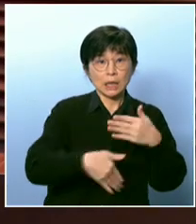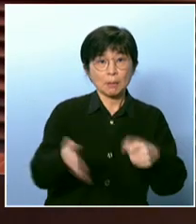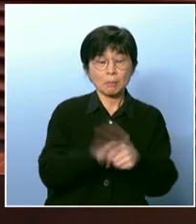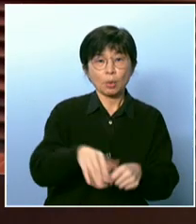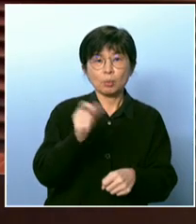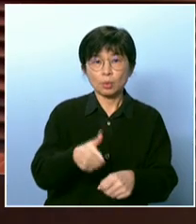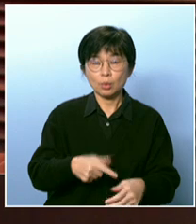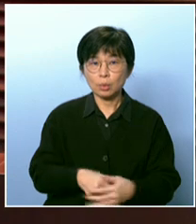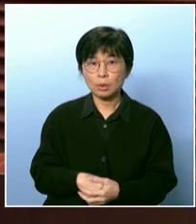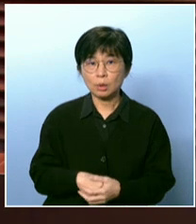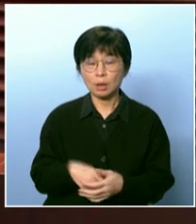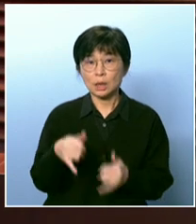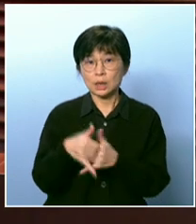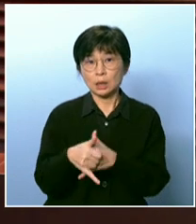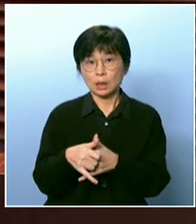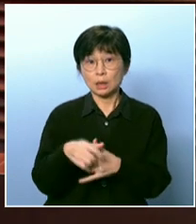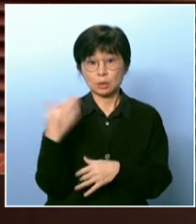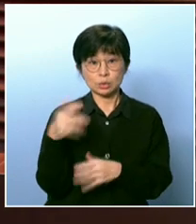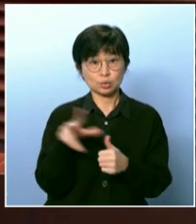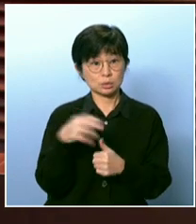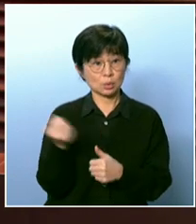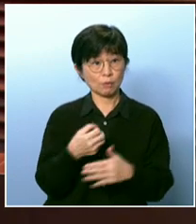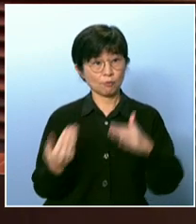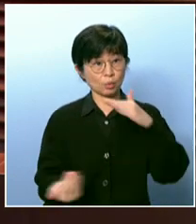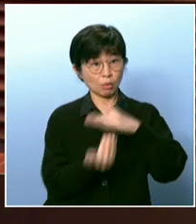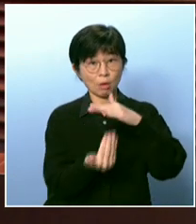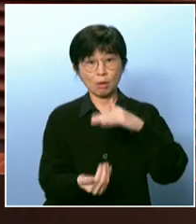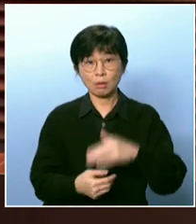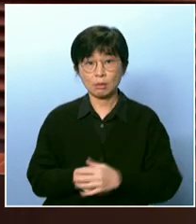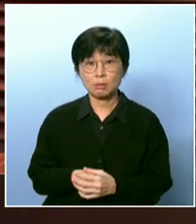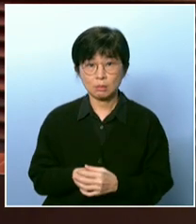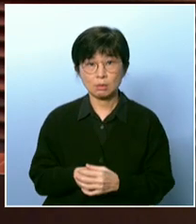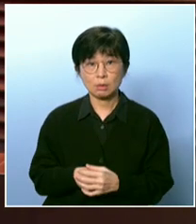taken from these funds, and there will be a cap.